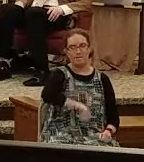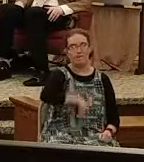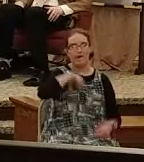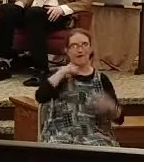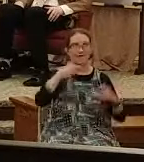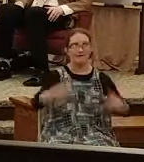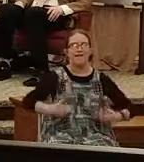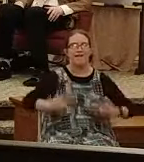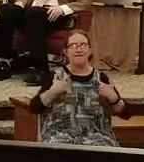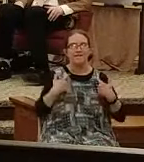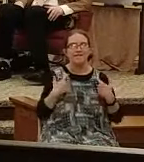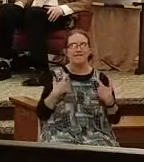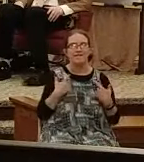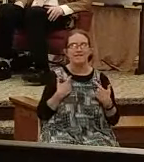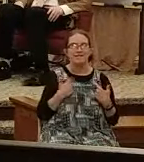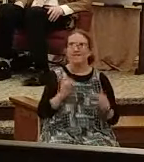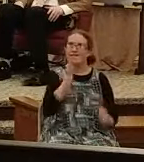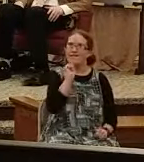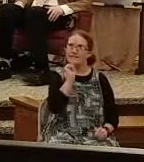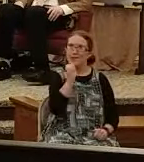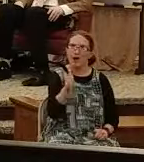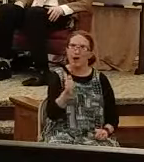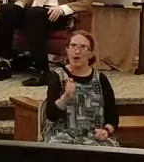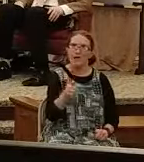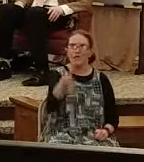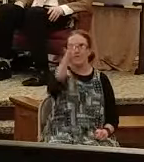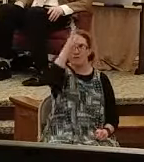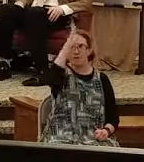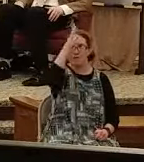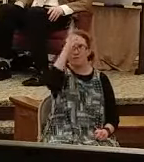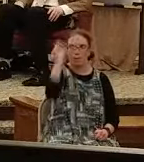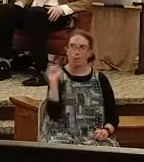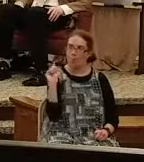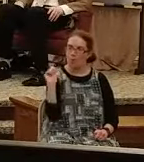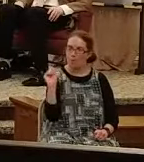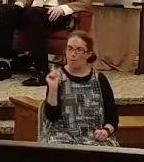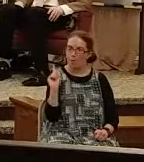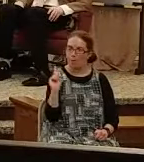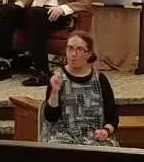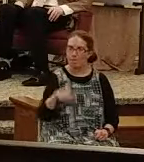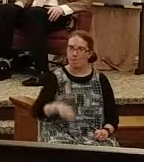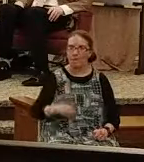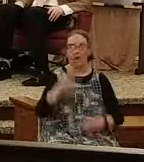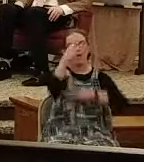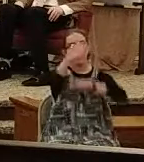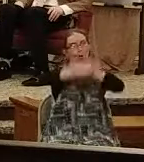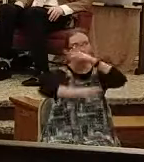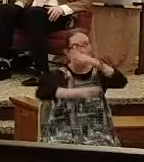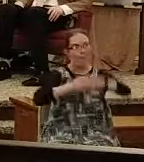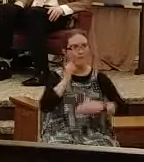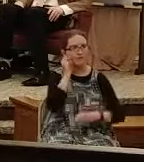Pride of life. Is not of the Father, but is where? Of the